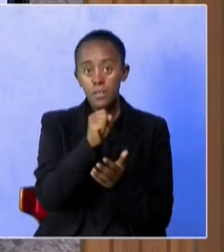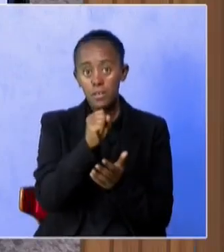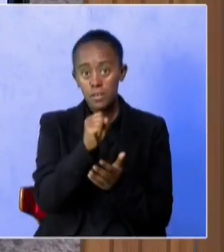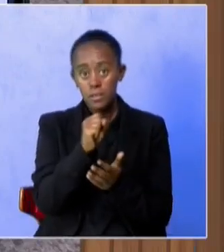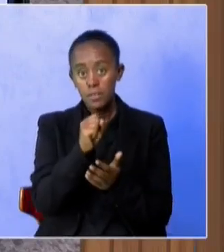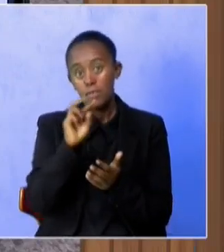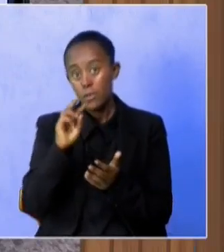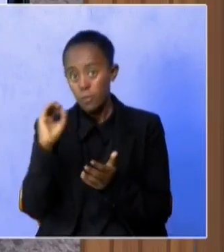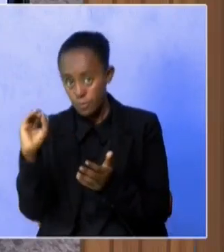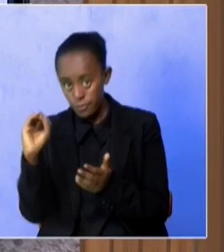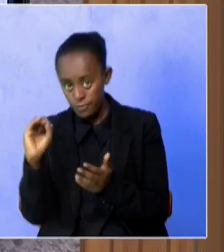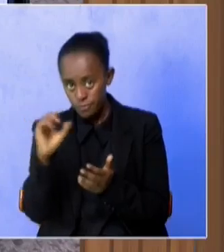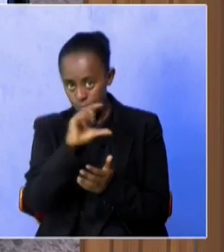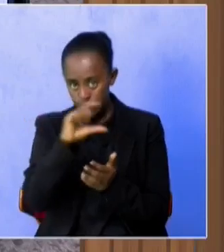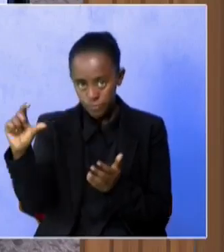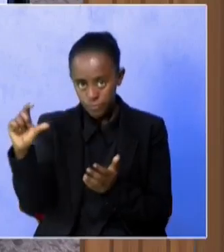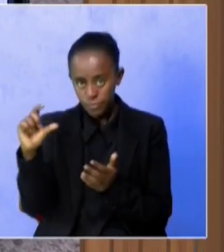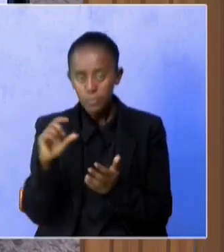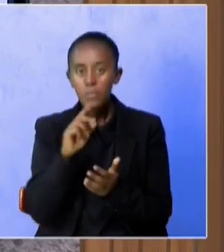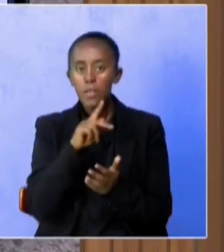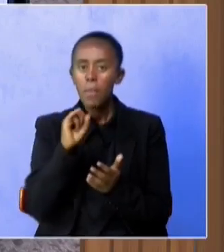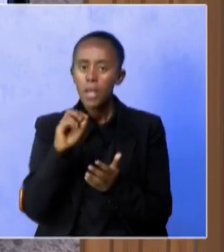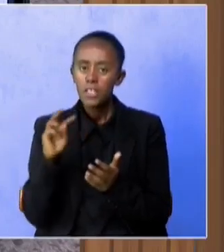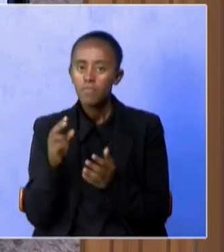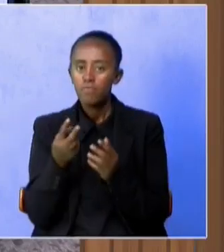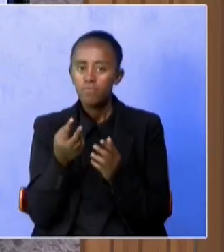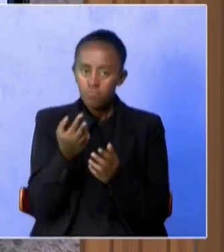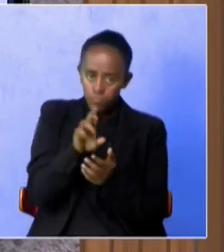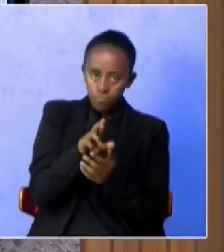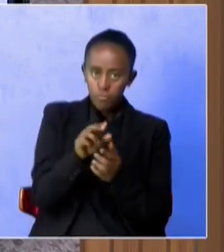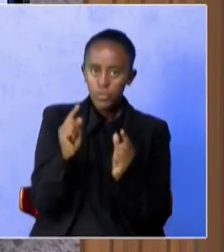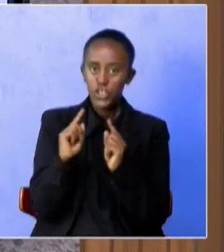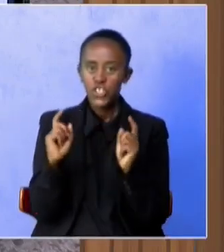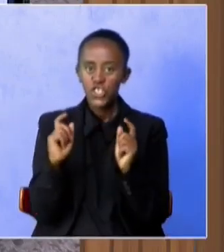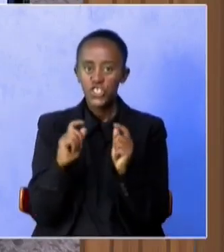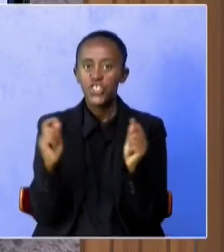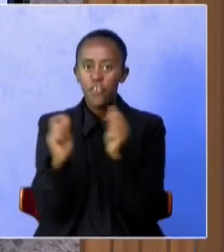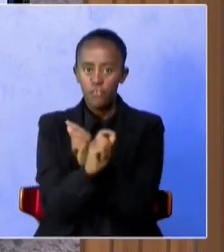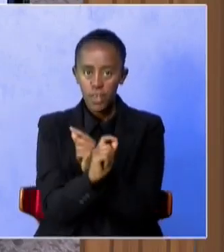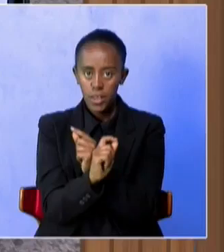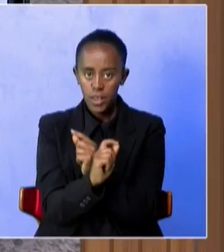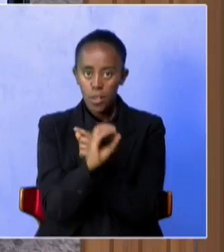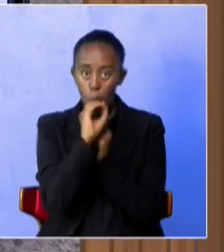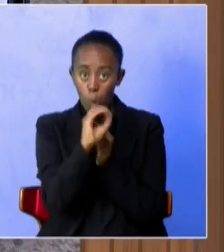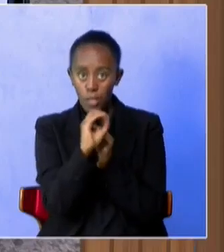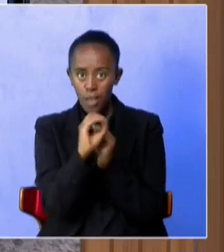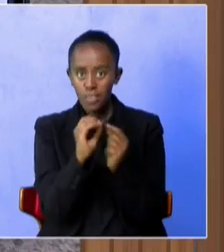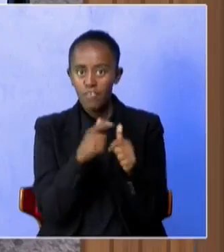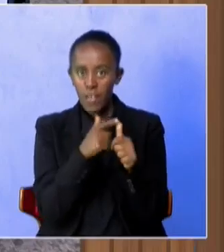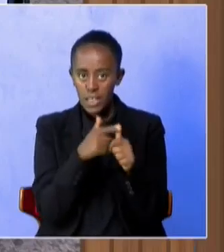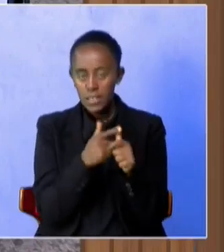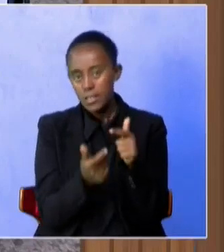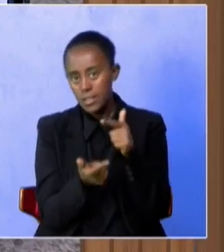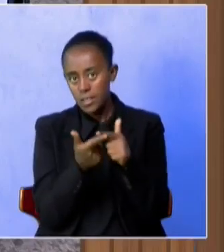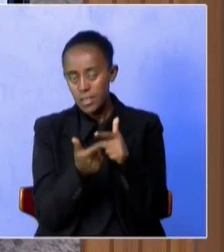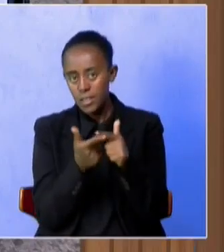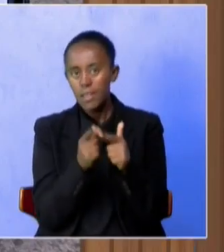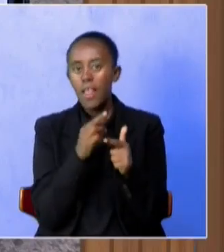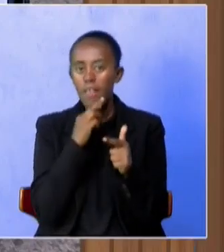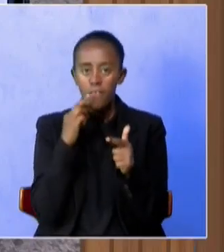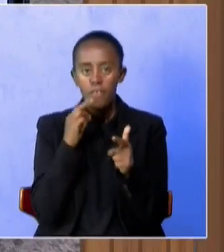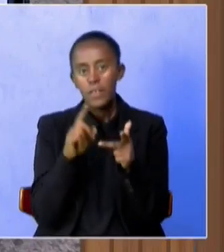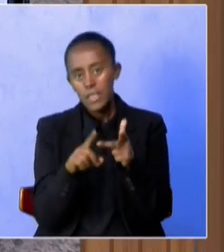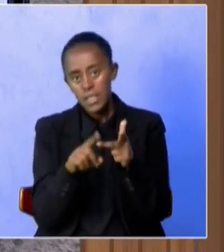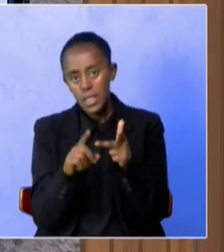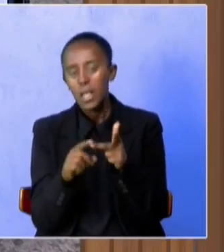it changes, it shifts. The object comes first, and then we have our verb, and then the subject later on. But